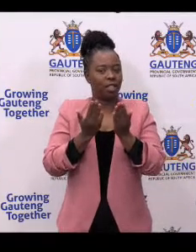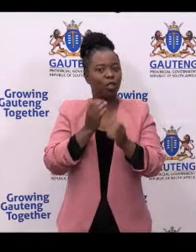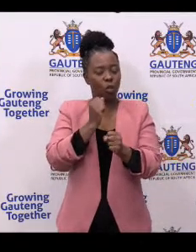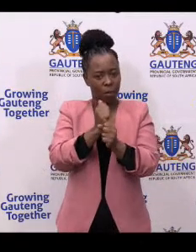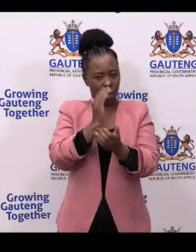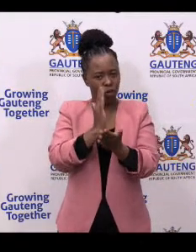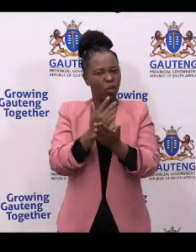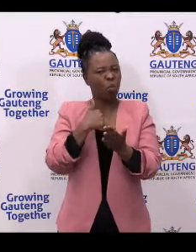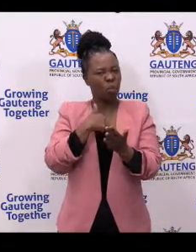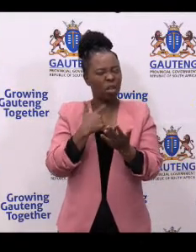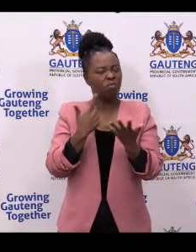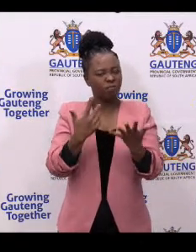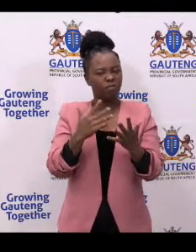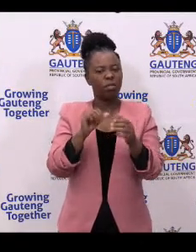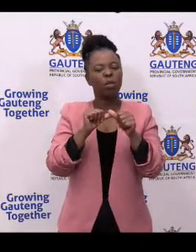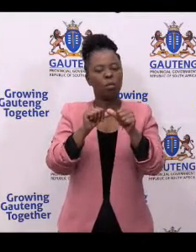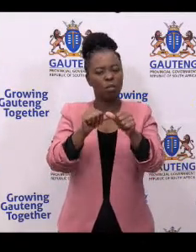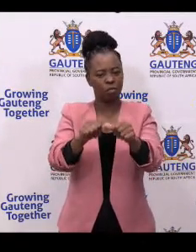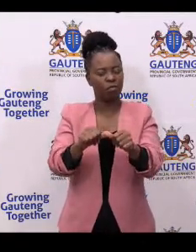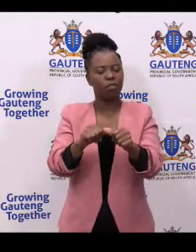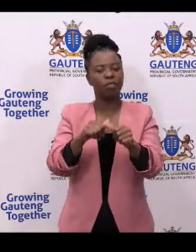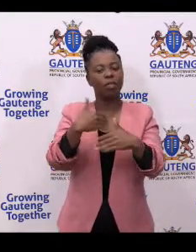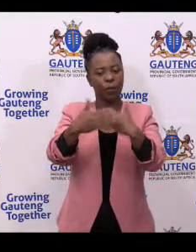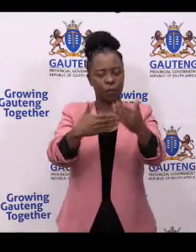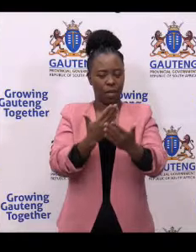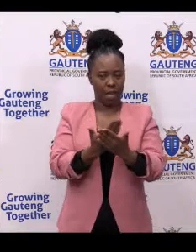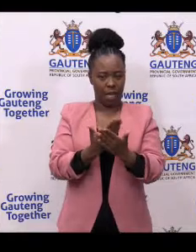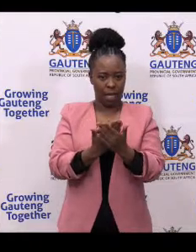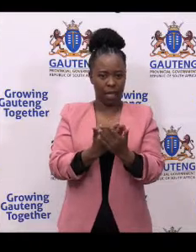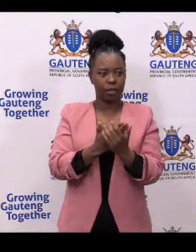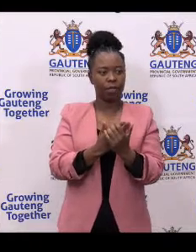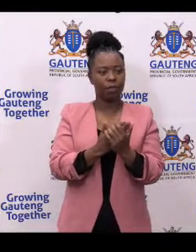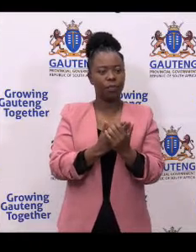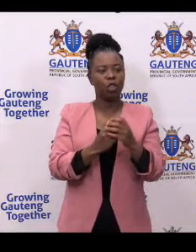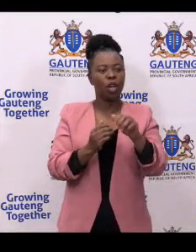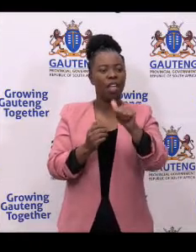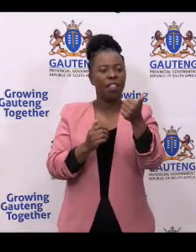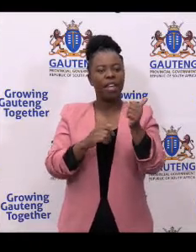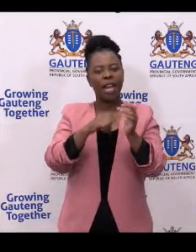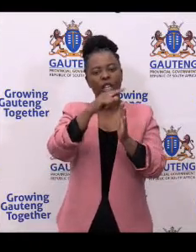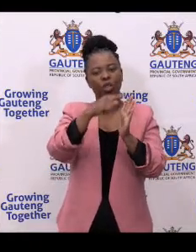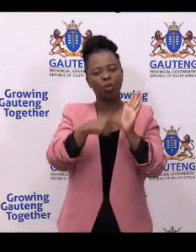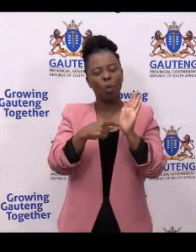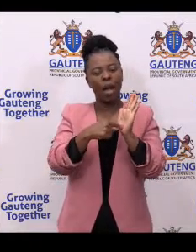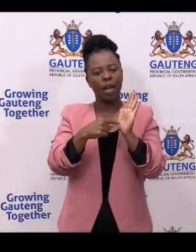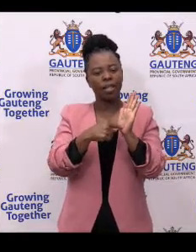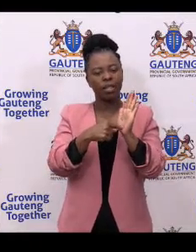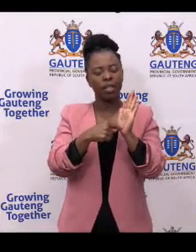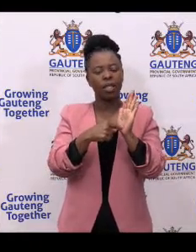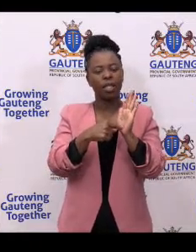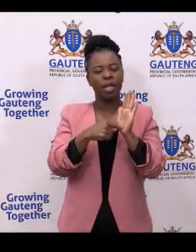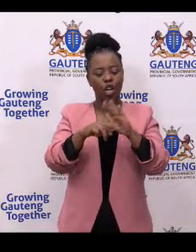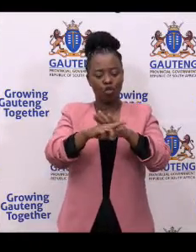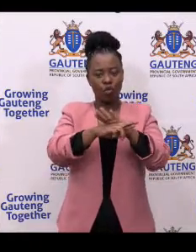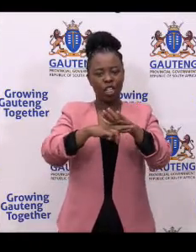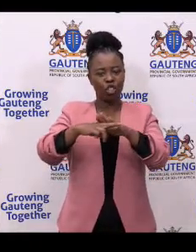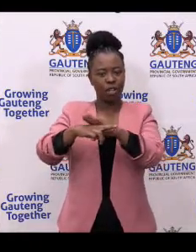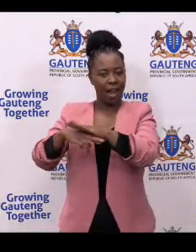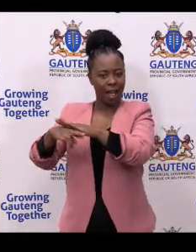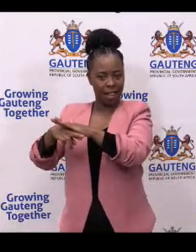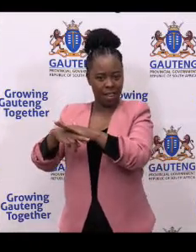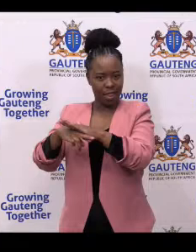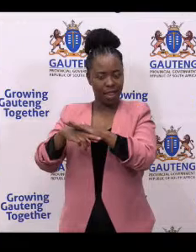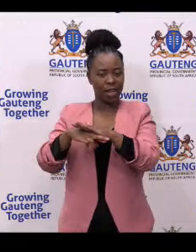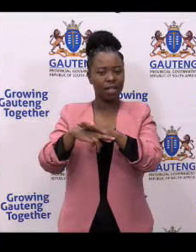to move in this regard. This is the next one, which is the regional breakdown, like in terms